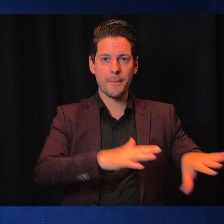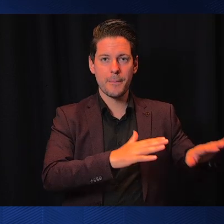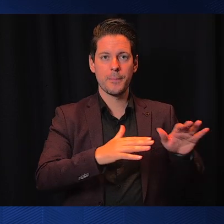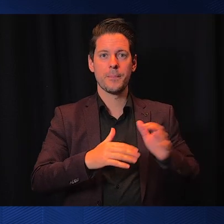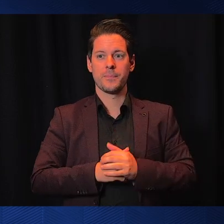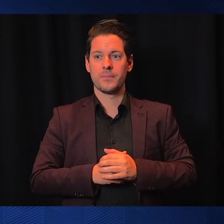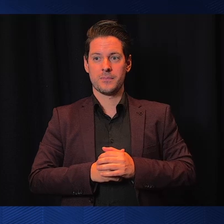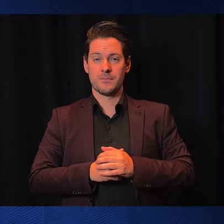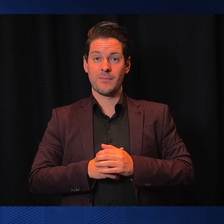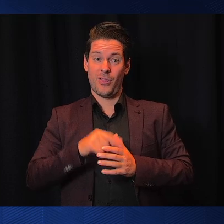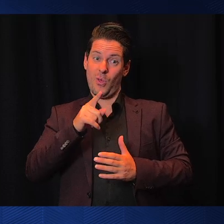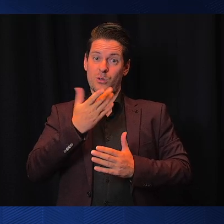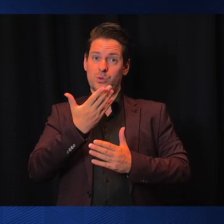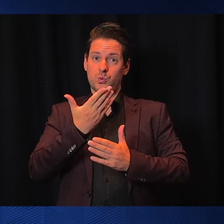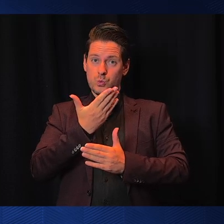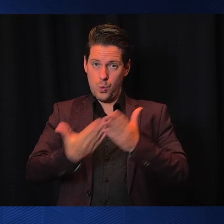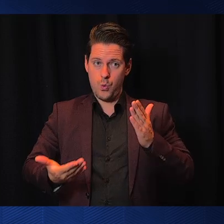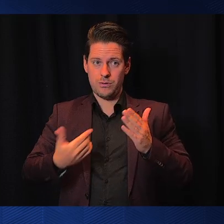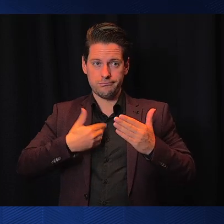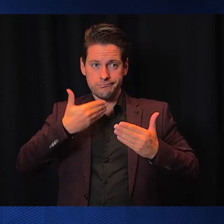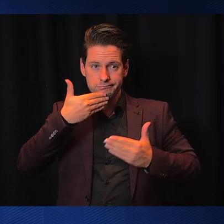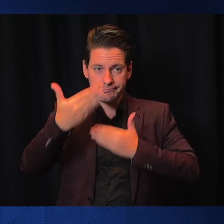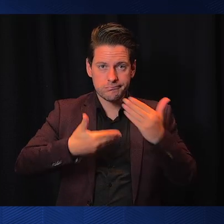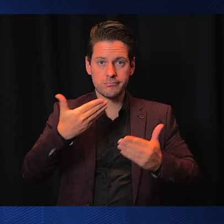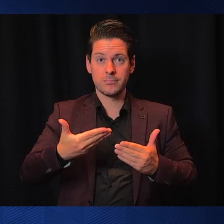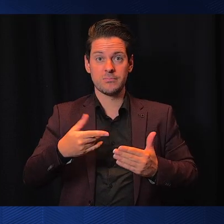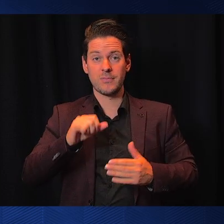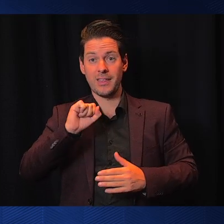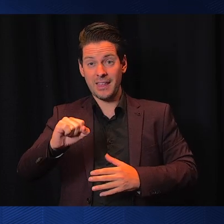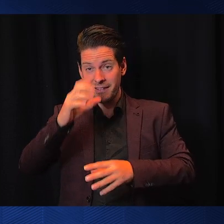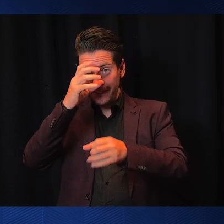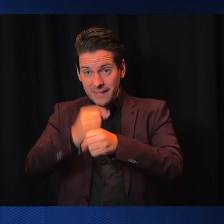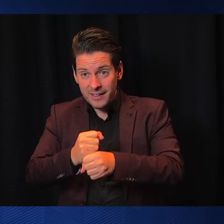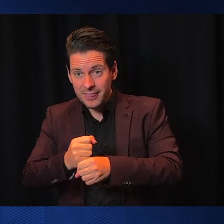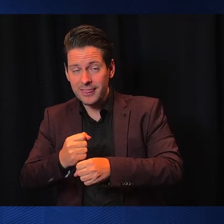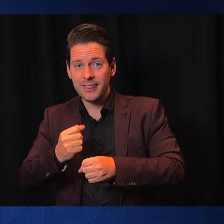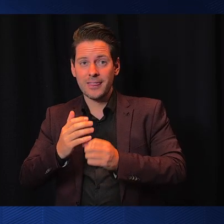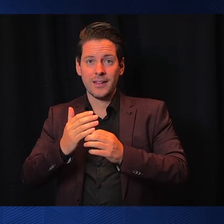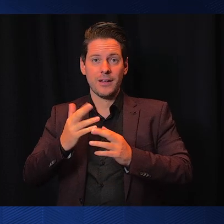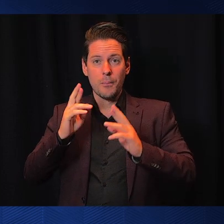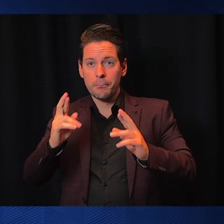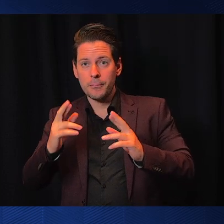that I wish to share with you today are stories of faith,